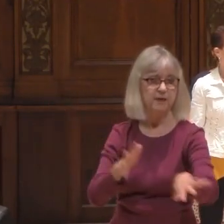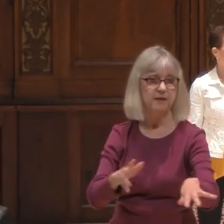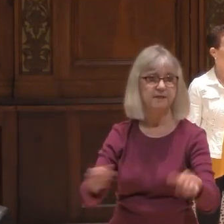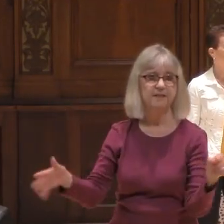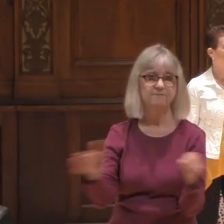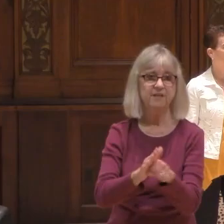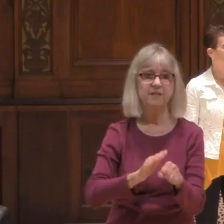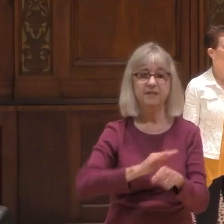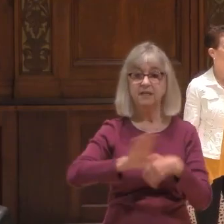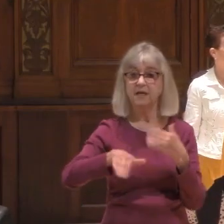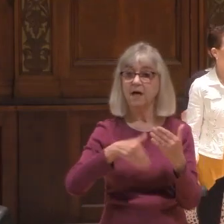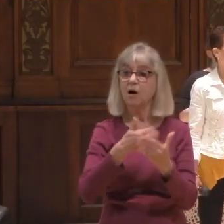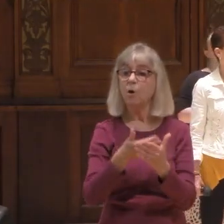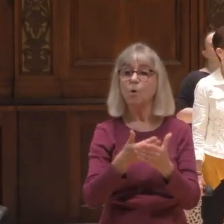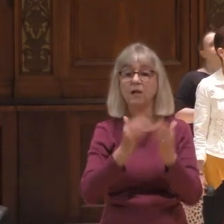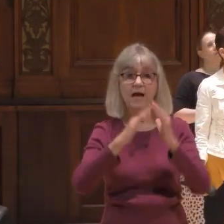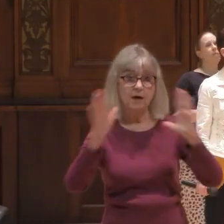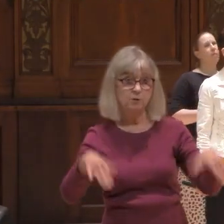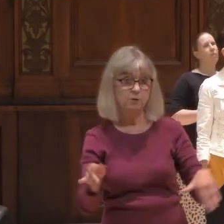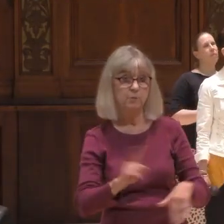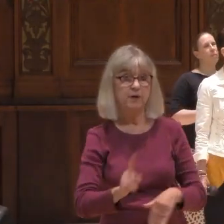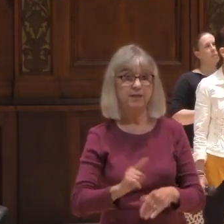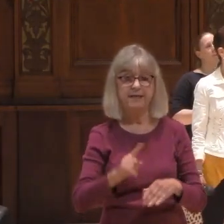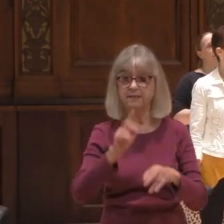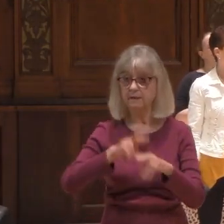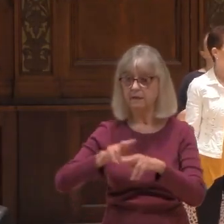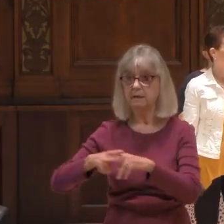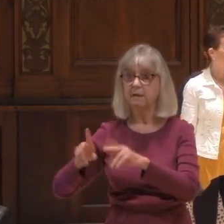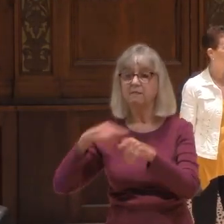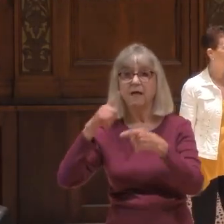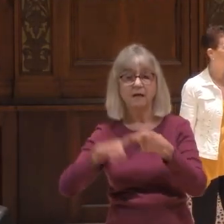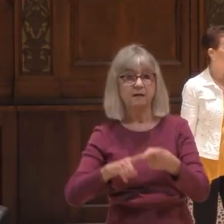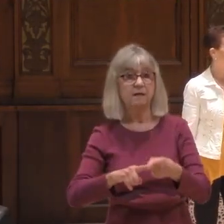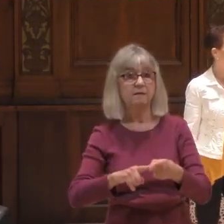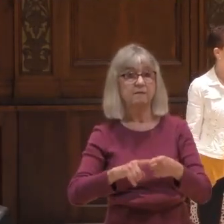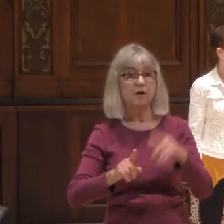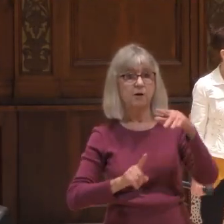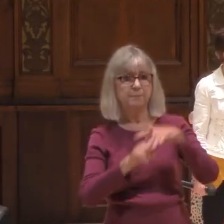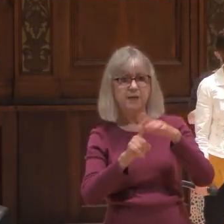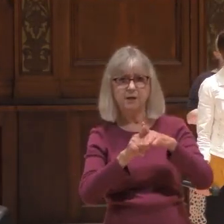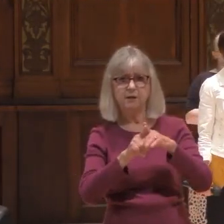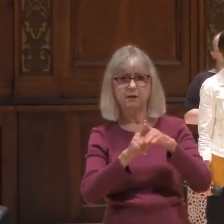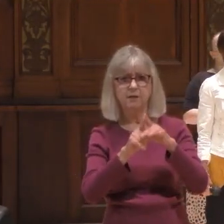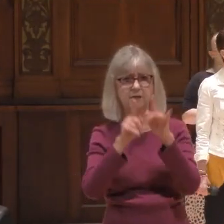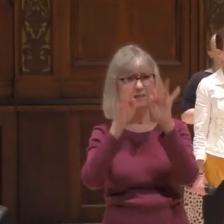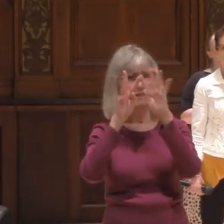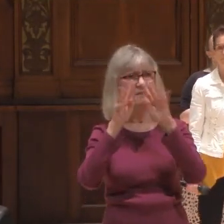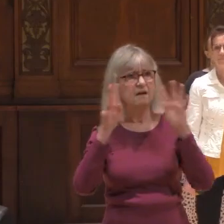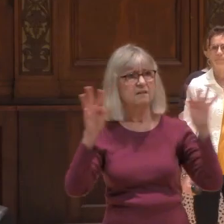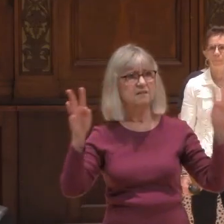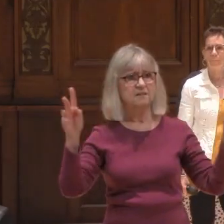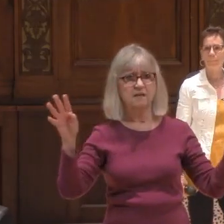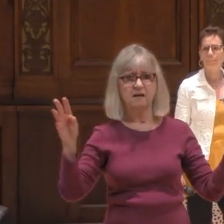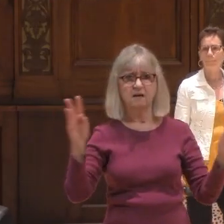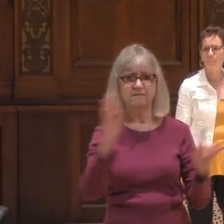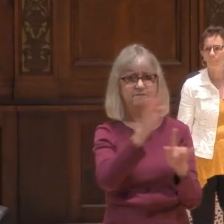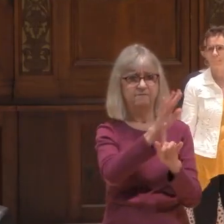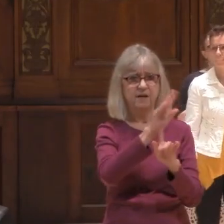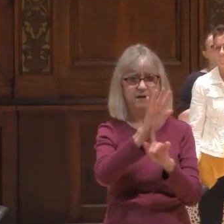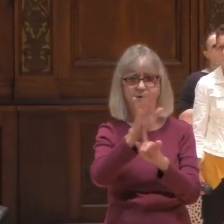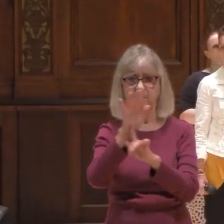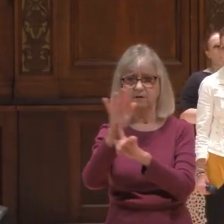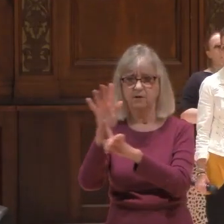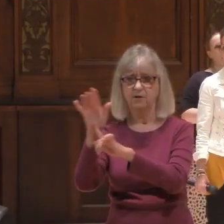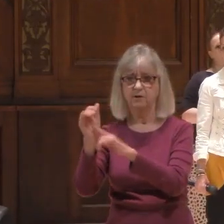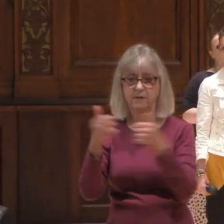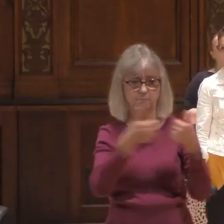entire house in which they were. Then there appeared to them tongues as of fire, which parted and